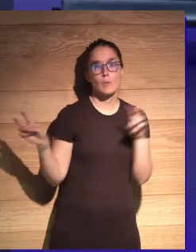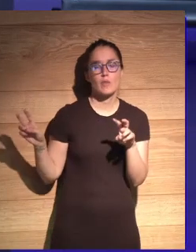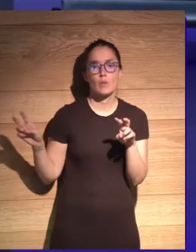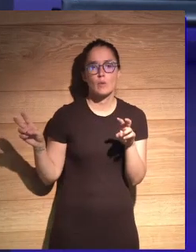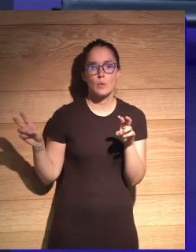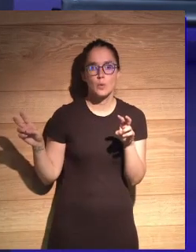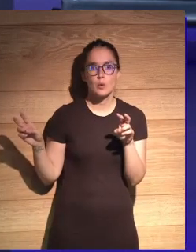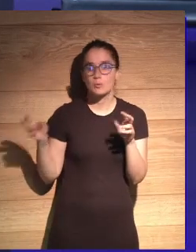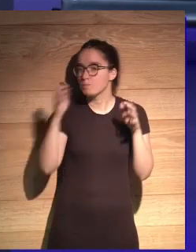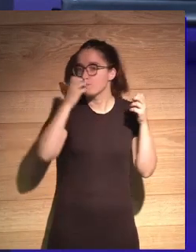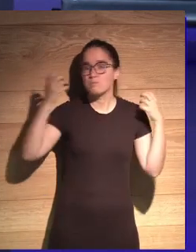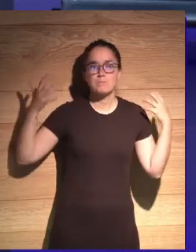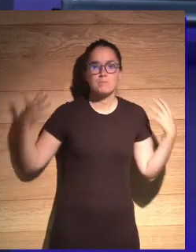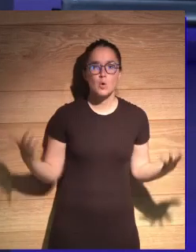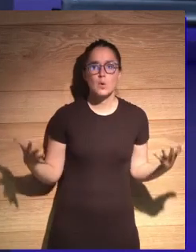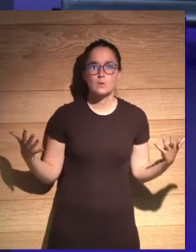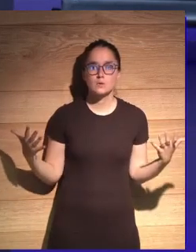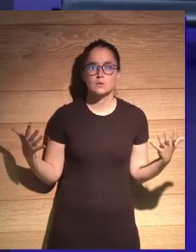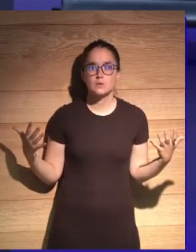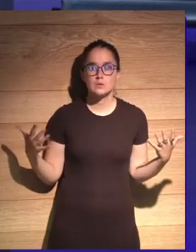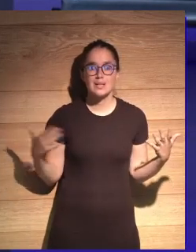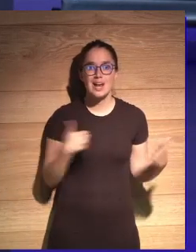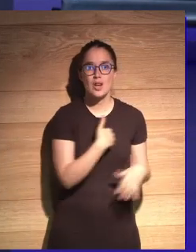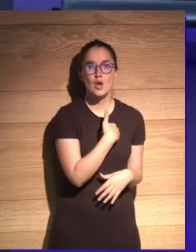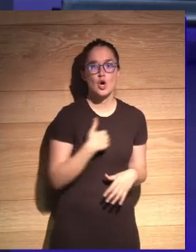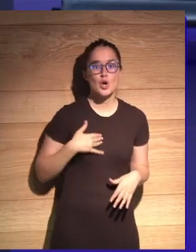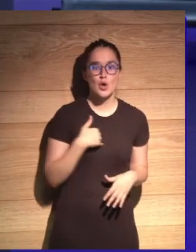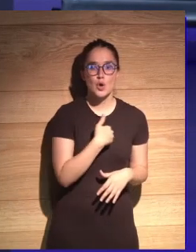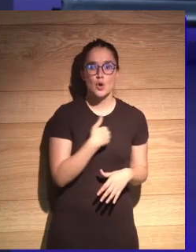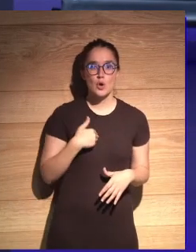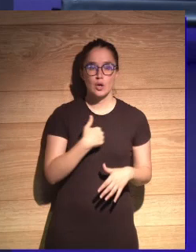Well, as for innovation